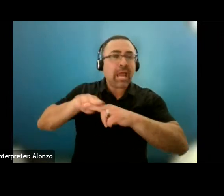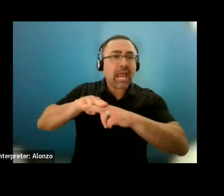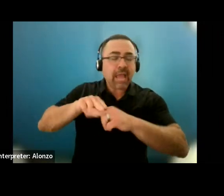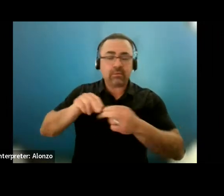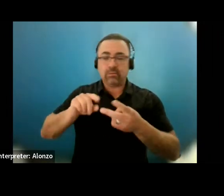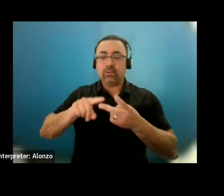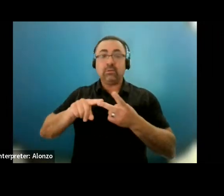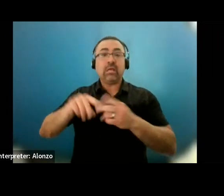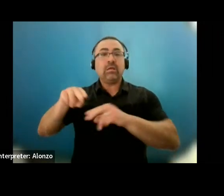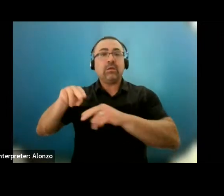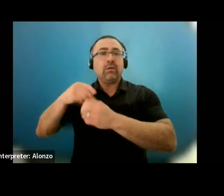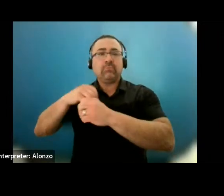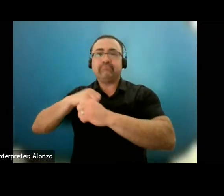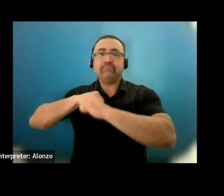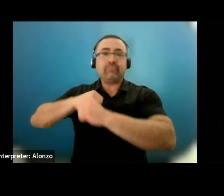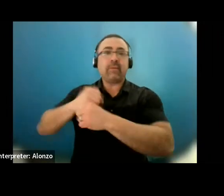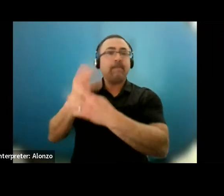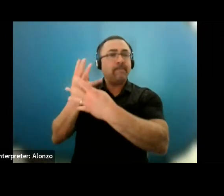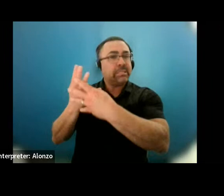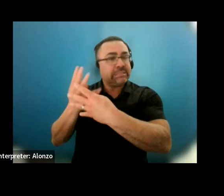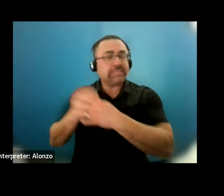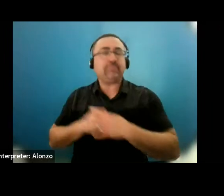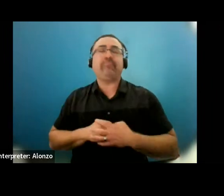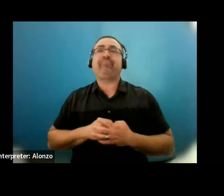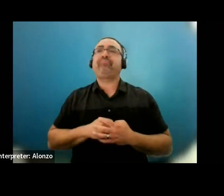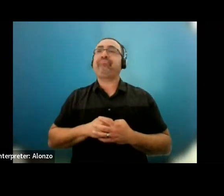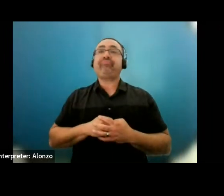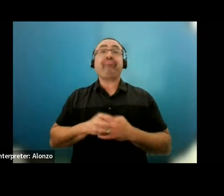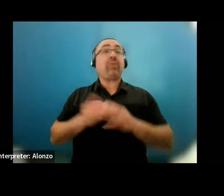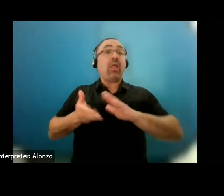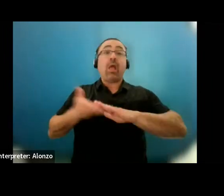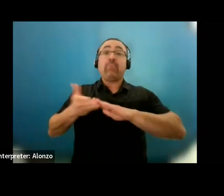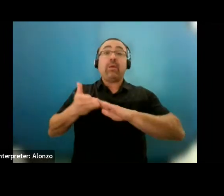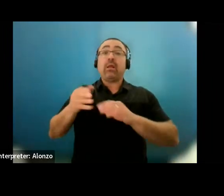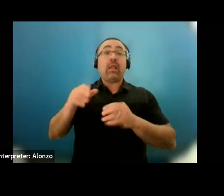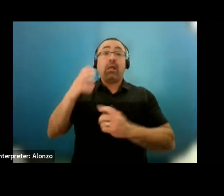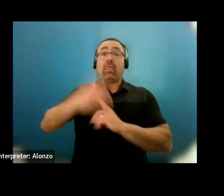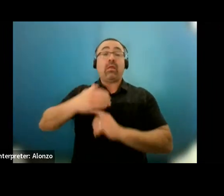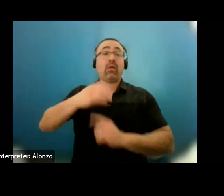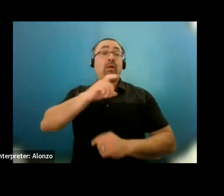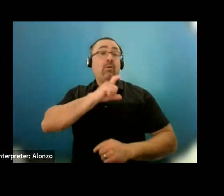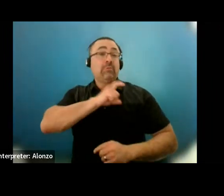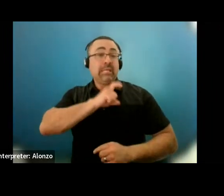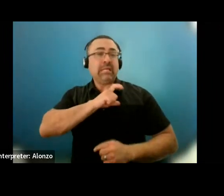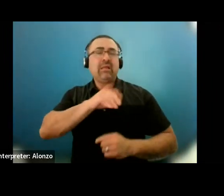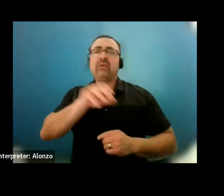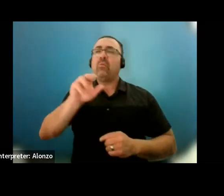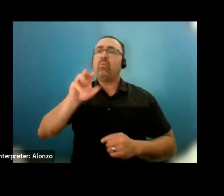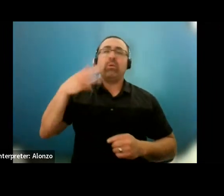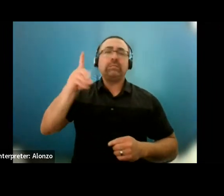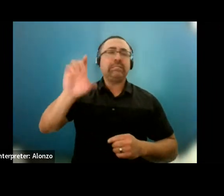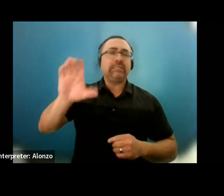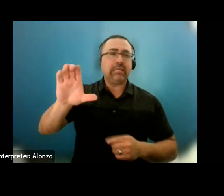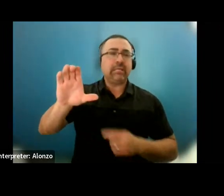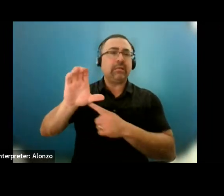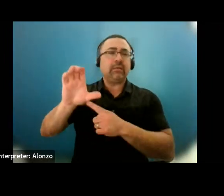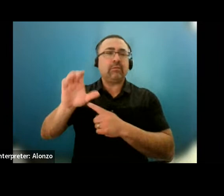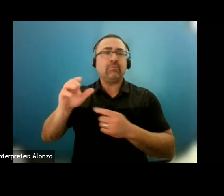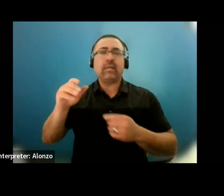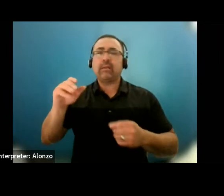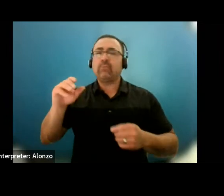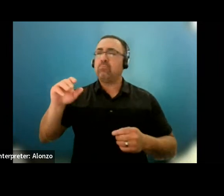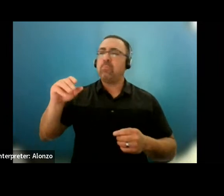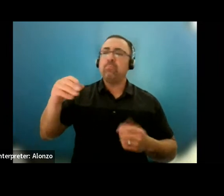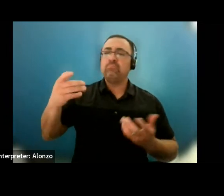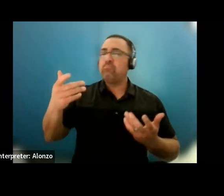guarded prisons, they operated as police in the Washington, D.C. area under Provost Marshall. They